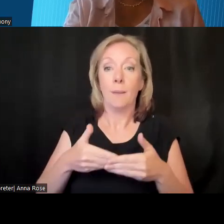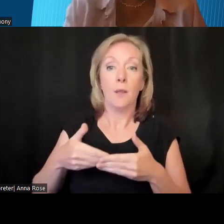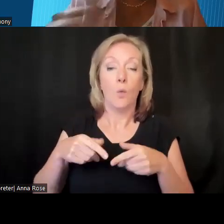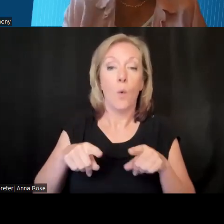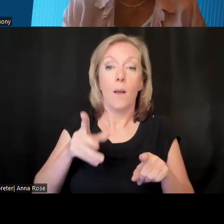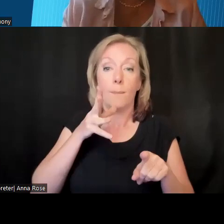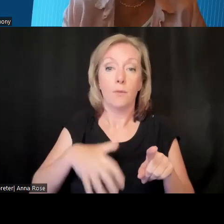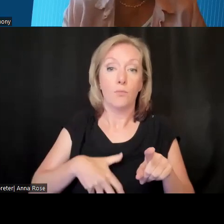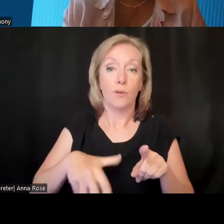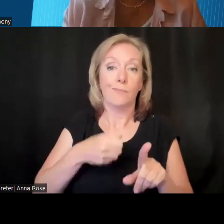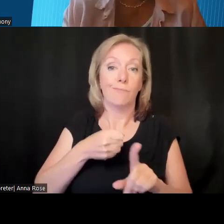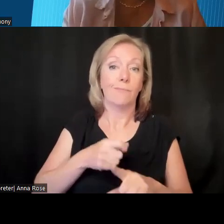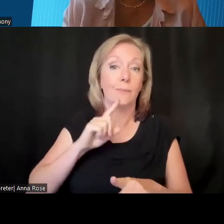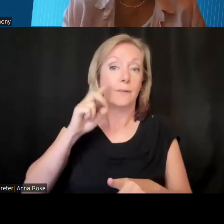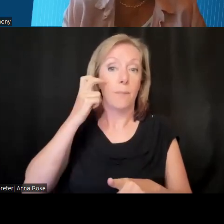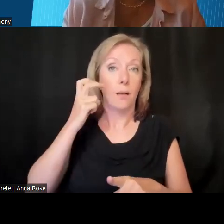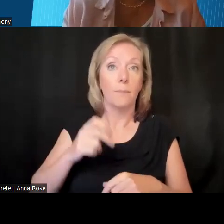in deafblindness.